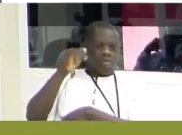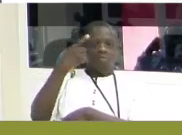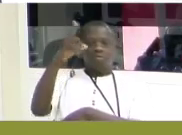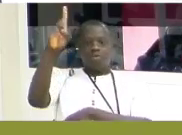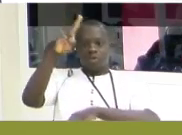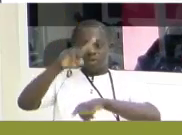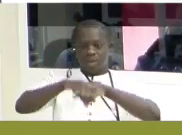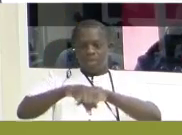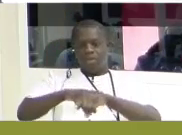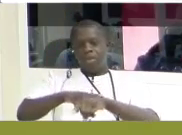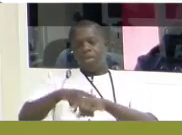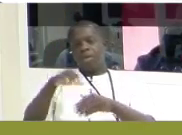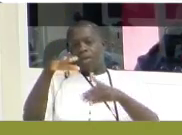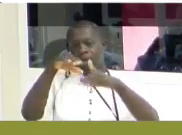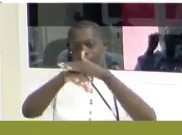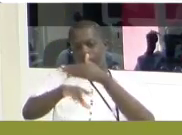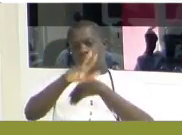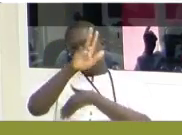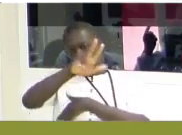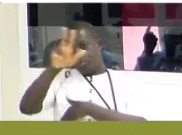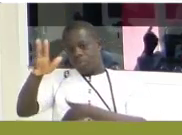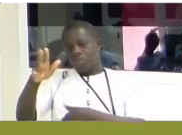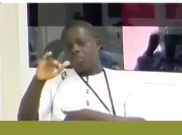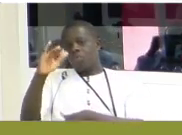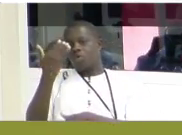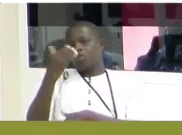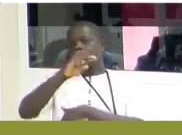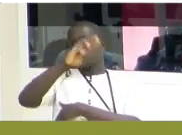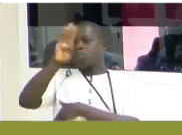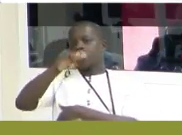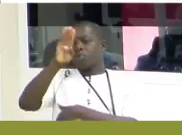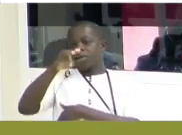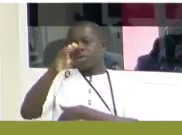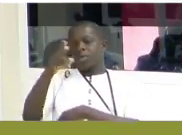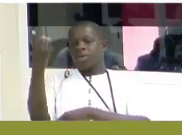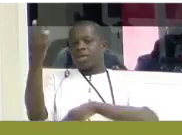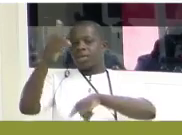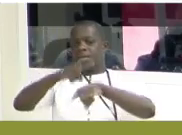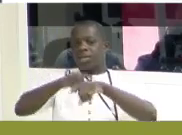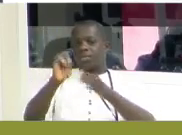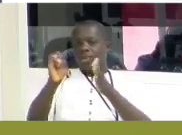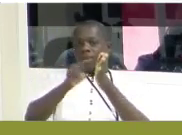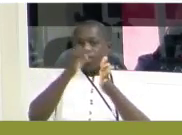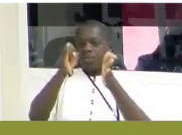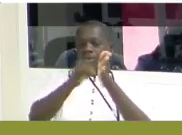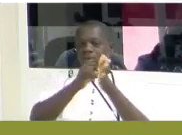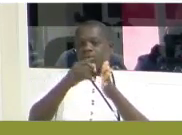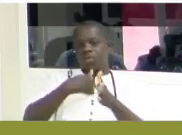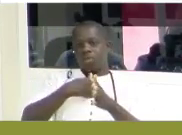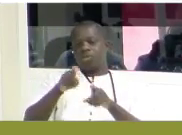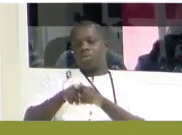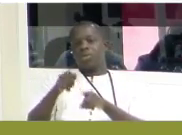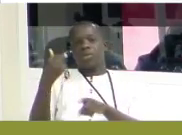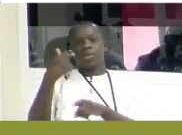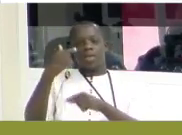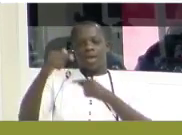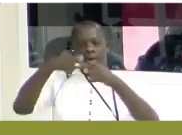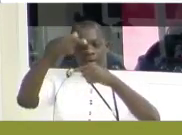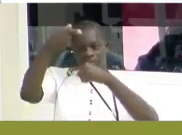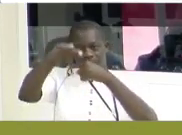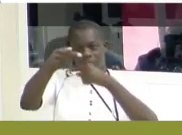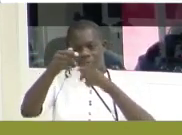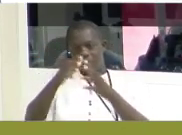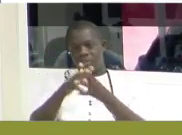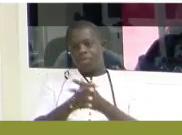I logged onto the website was on a Monday. And the time they are investigating me was the day after. And the stories